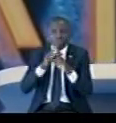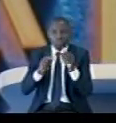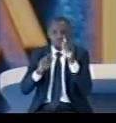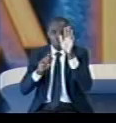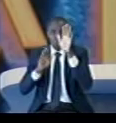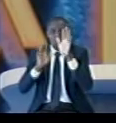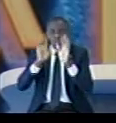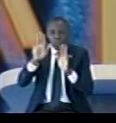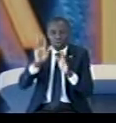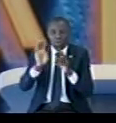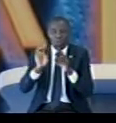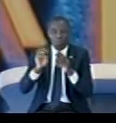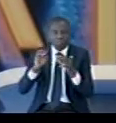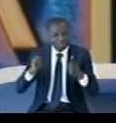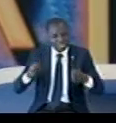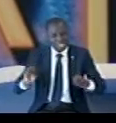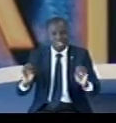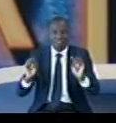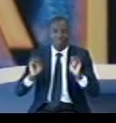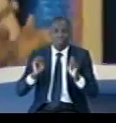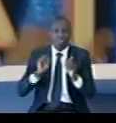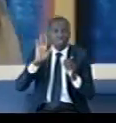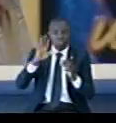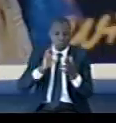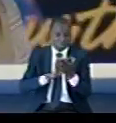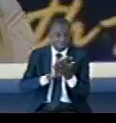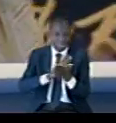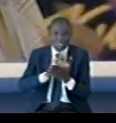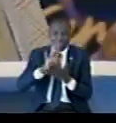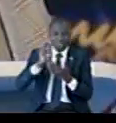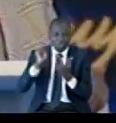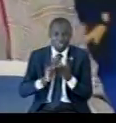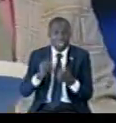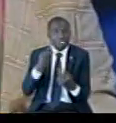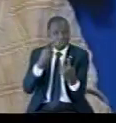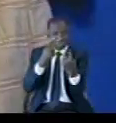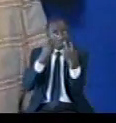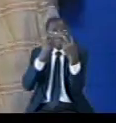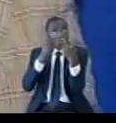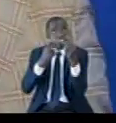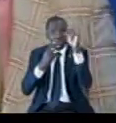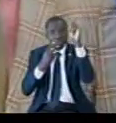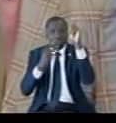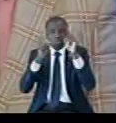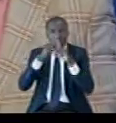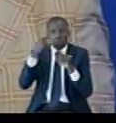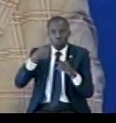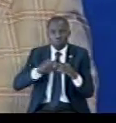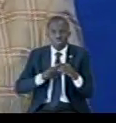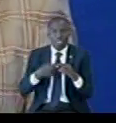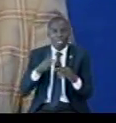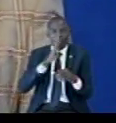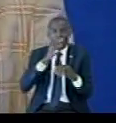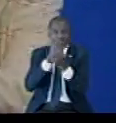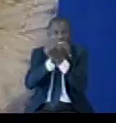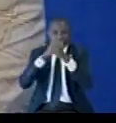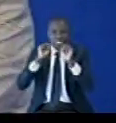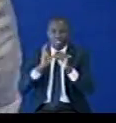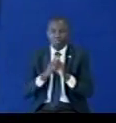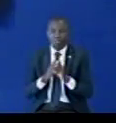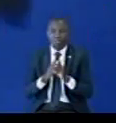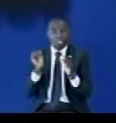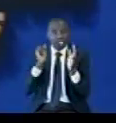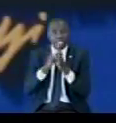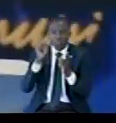or self-righteousness. It says, look unto me and be ye saved. That